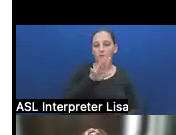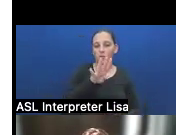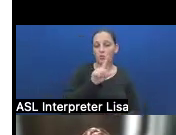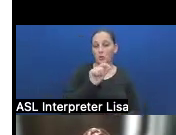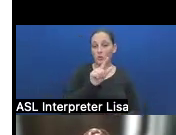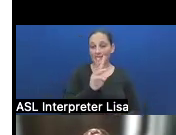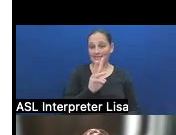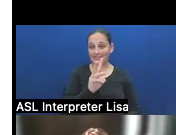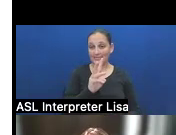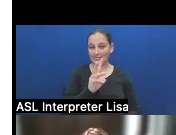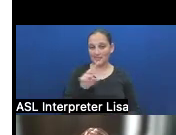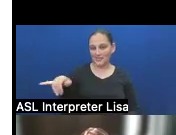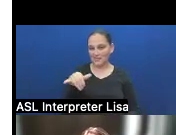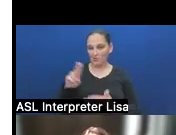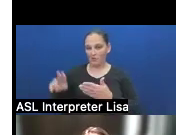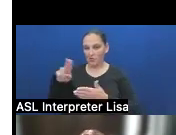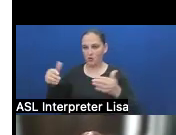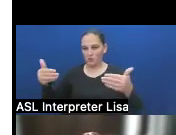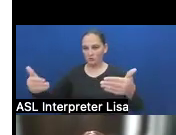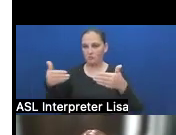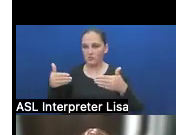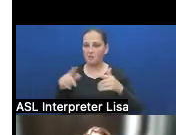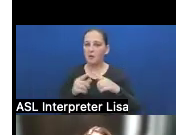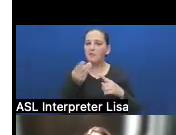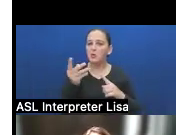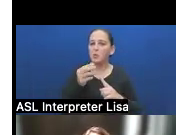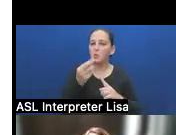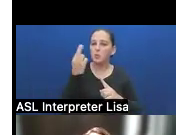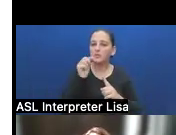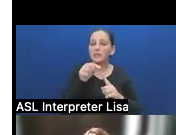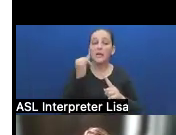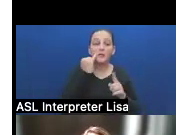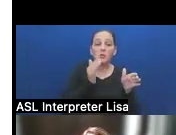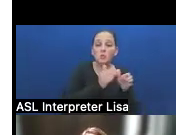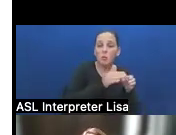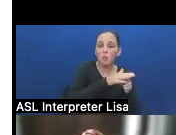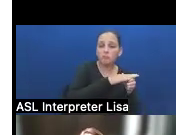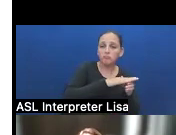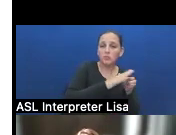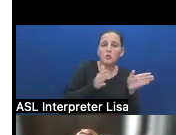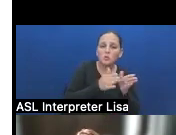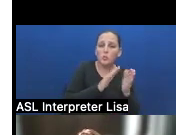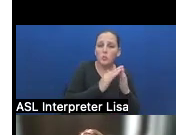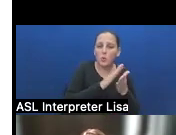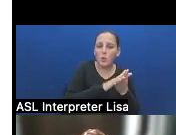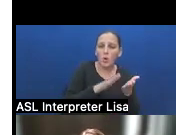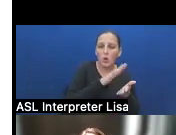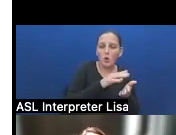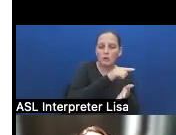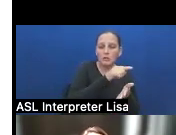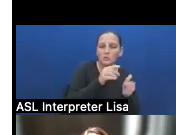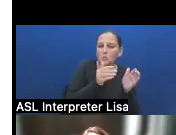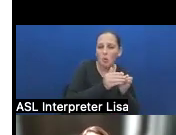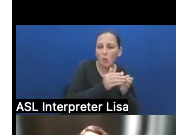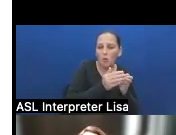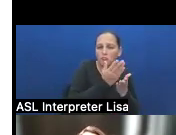two reasons you might not. You're a teeny tiny little county in a very small community college. Based on my